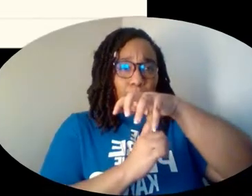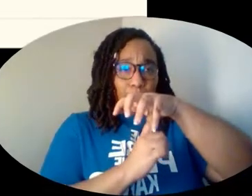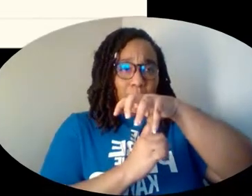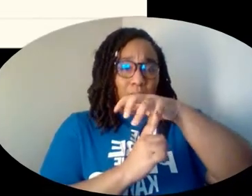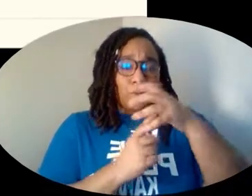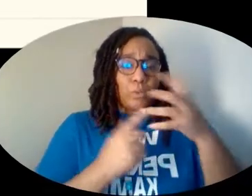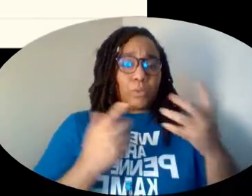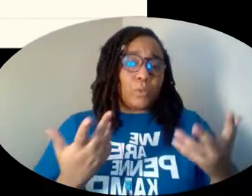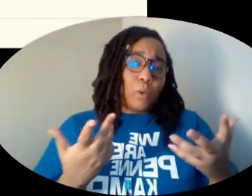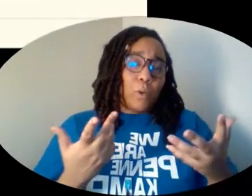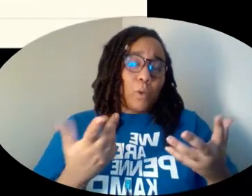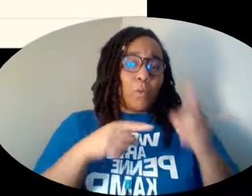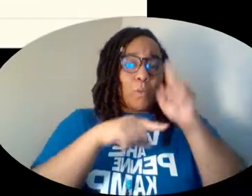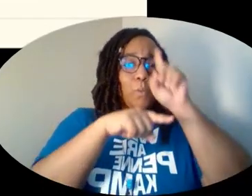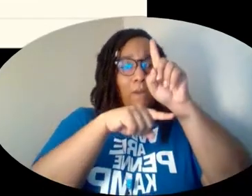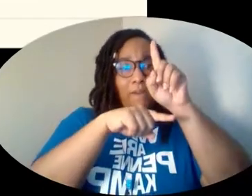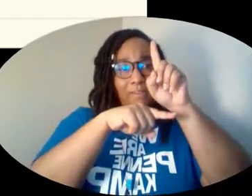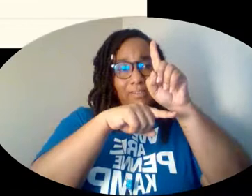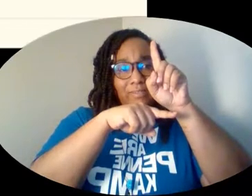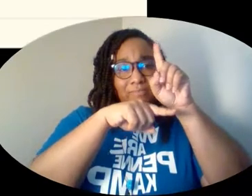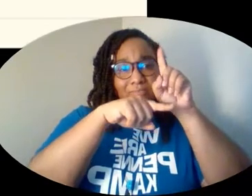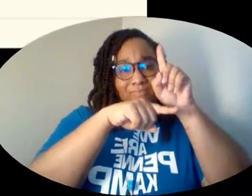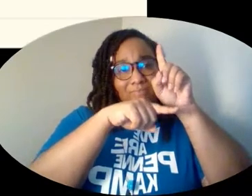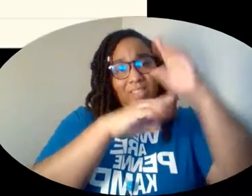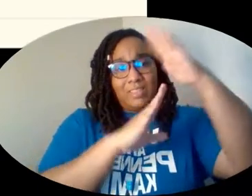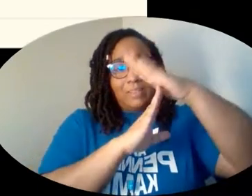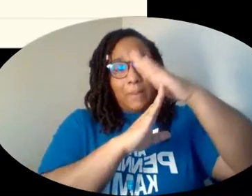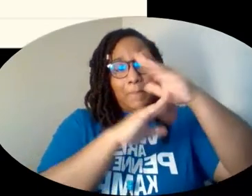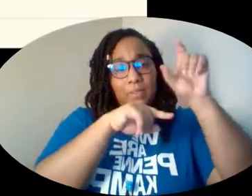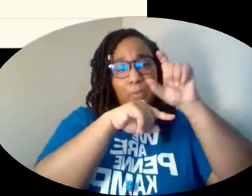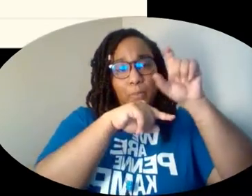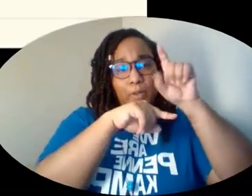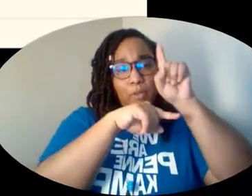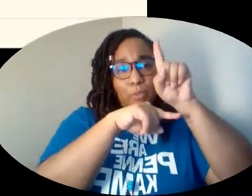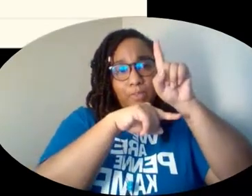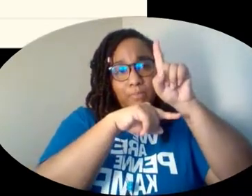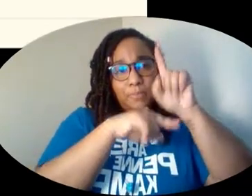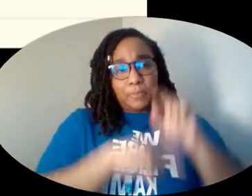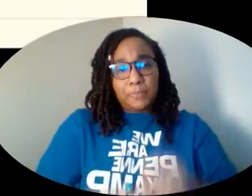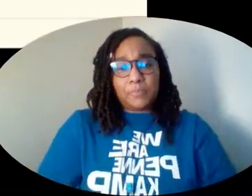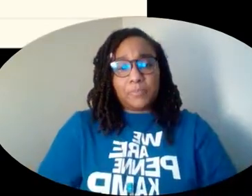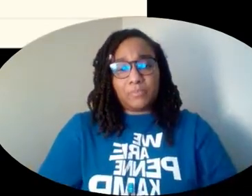so one goes at the top of the fraction in the numerator.